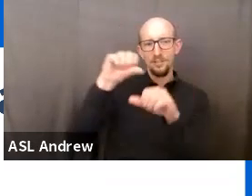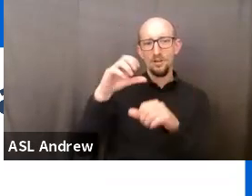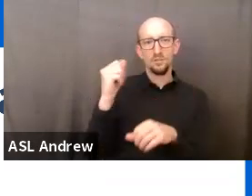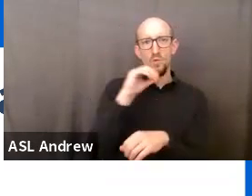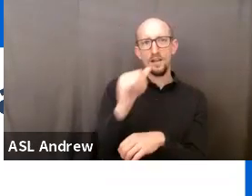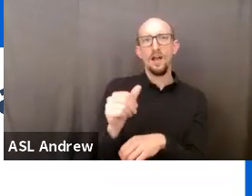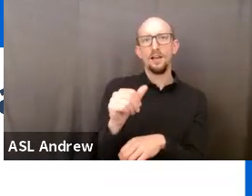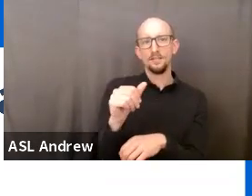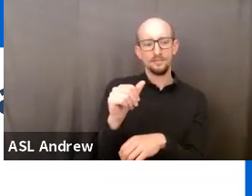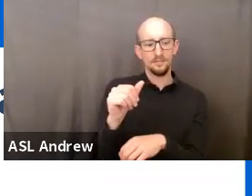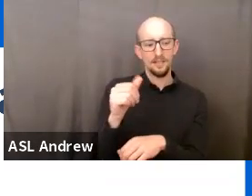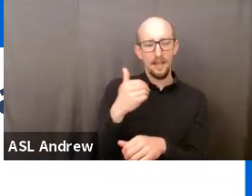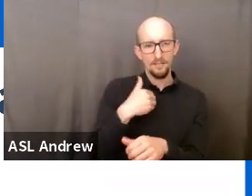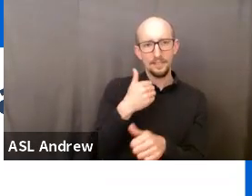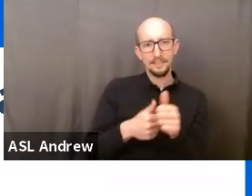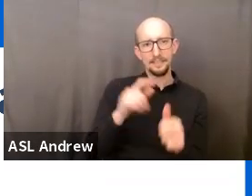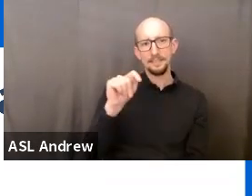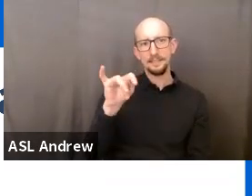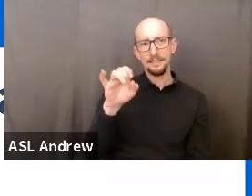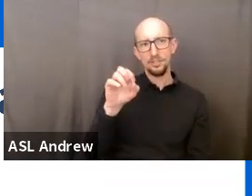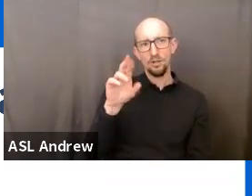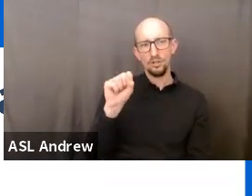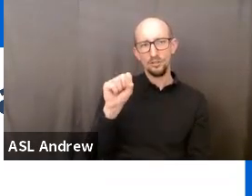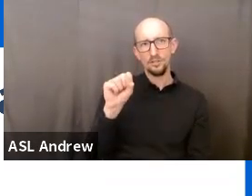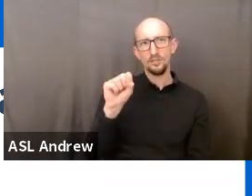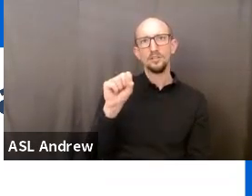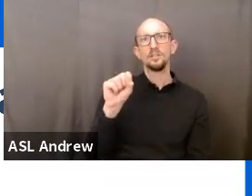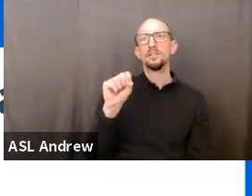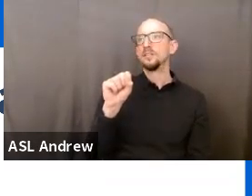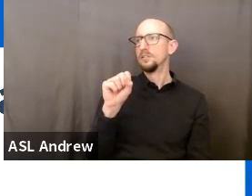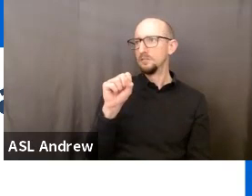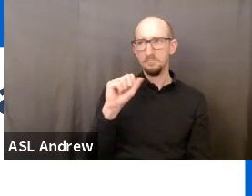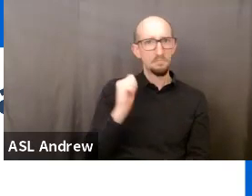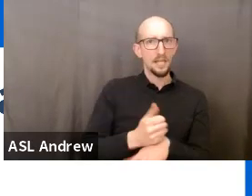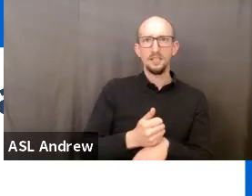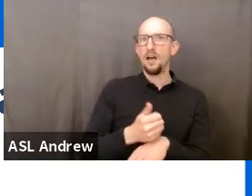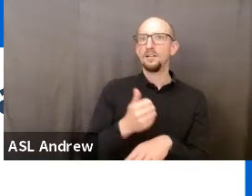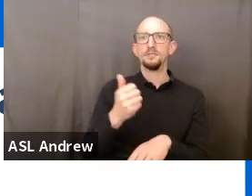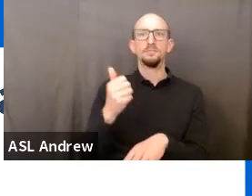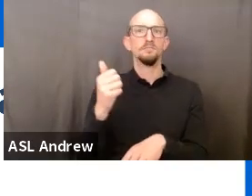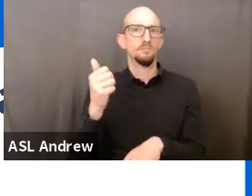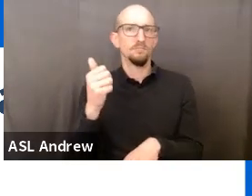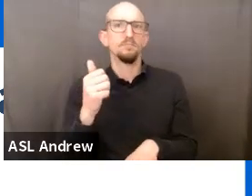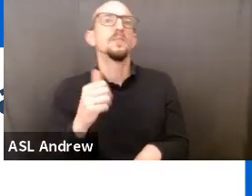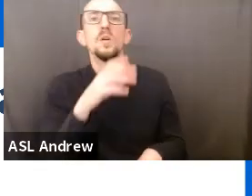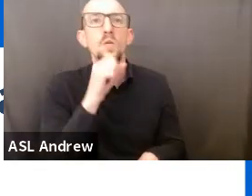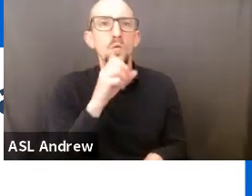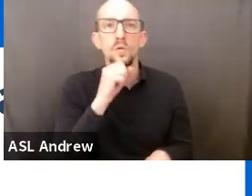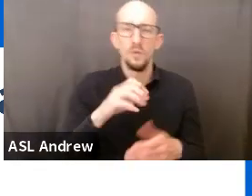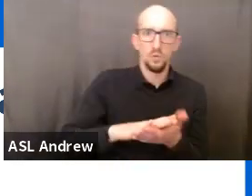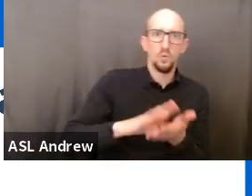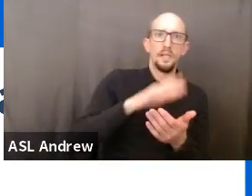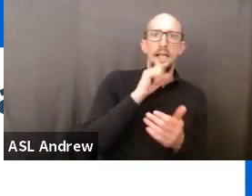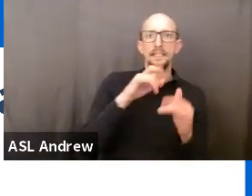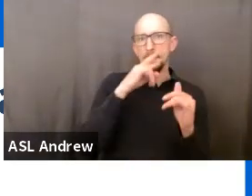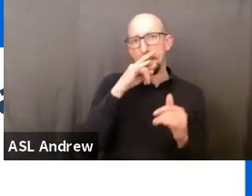based on the school age in grades 5 through 8 or applicants or whoever, but just made even, especially